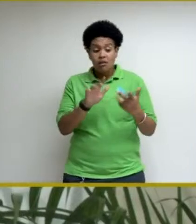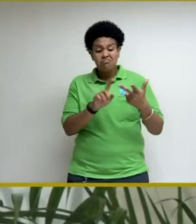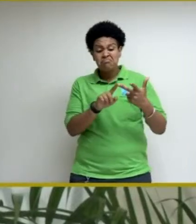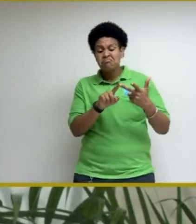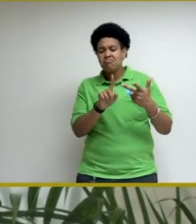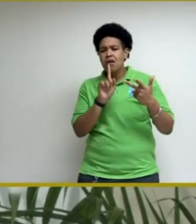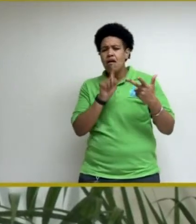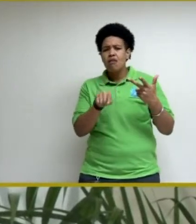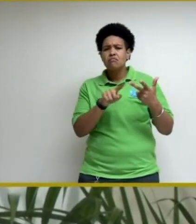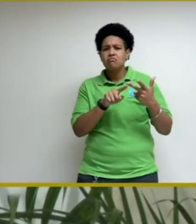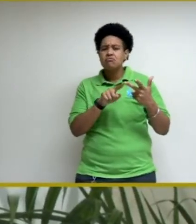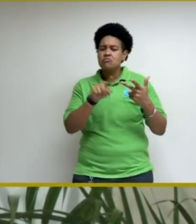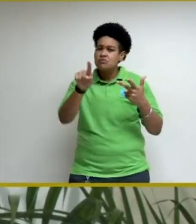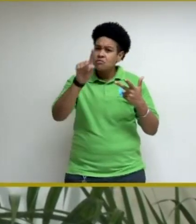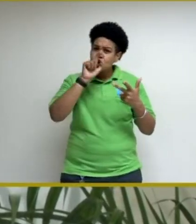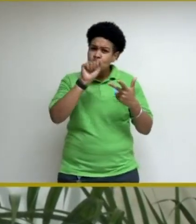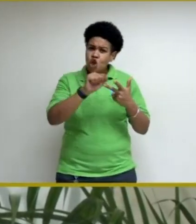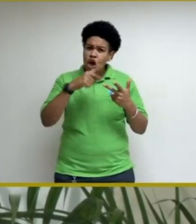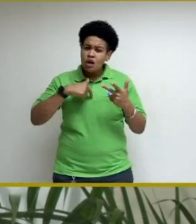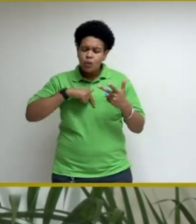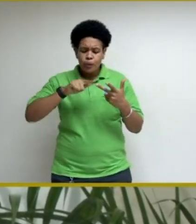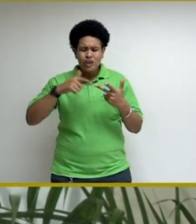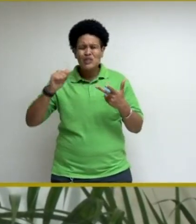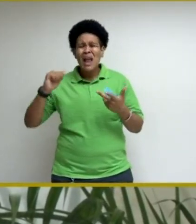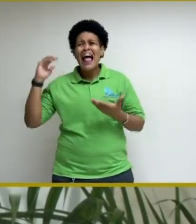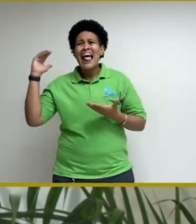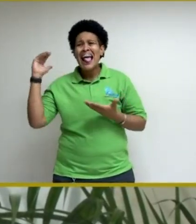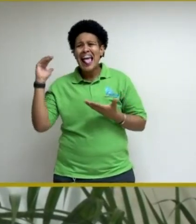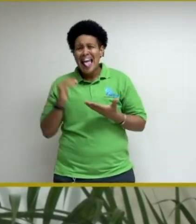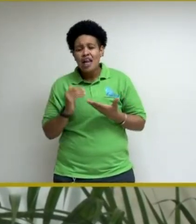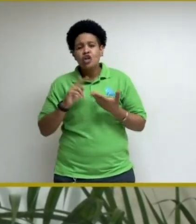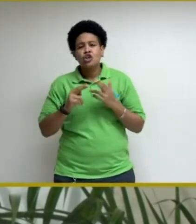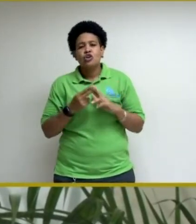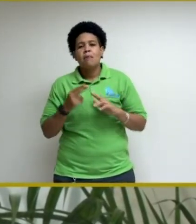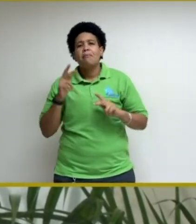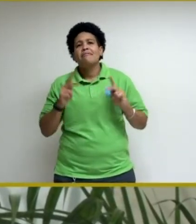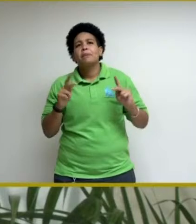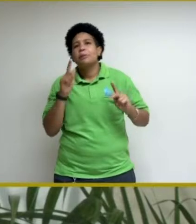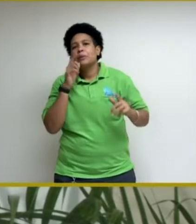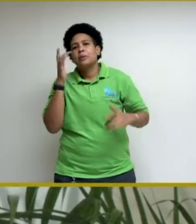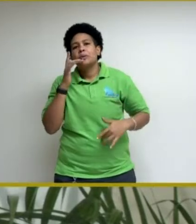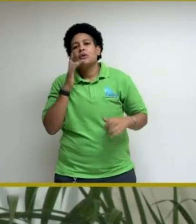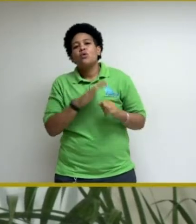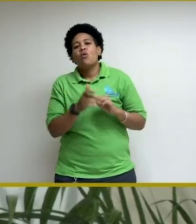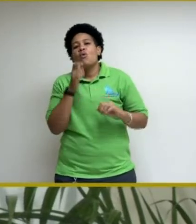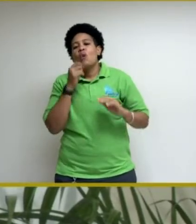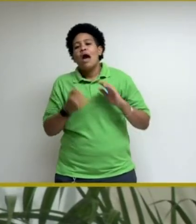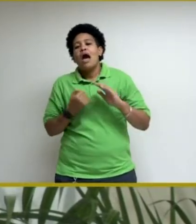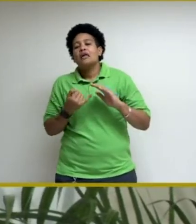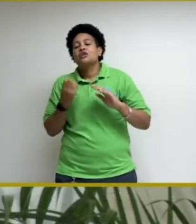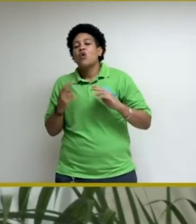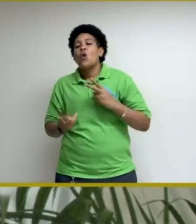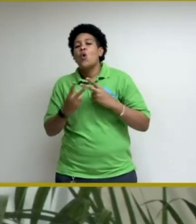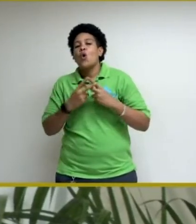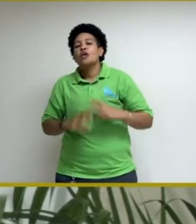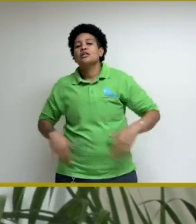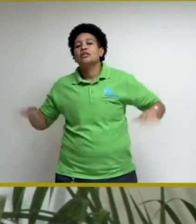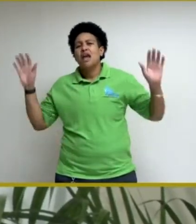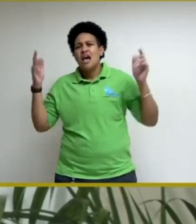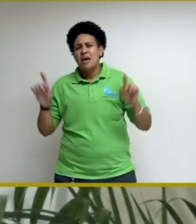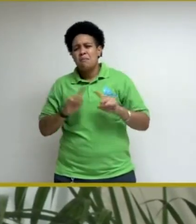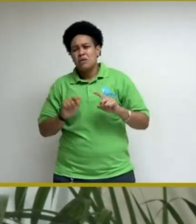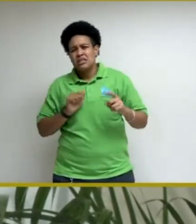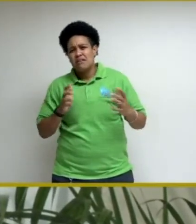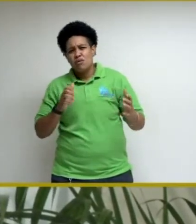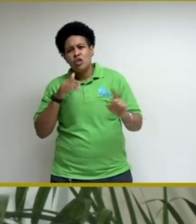bring down the numbers of cases that we have for release from isolation or quarantine. But I just